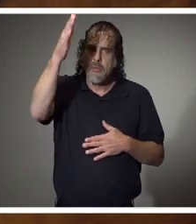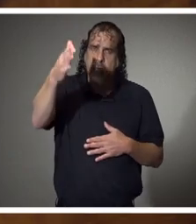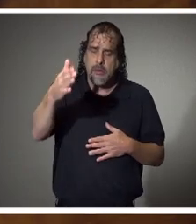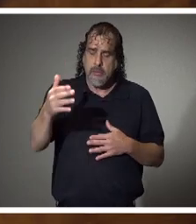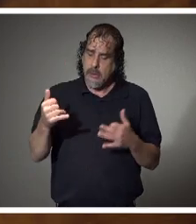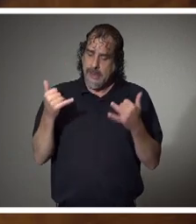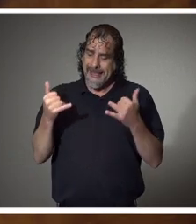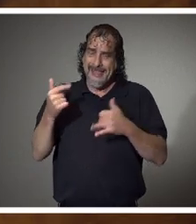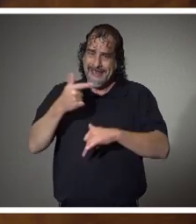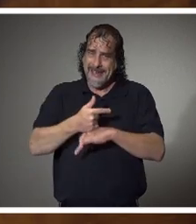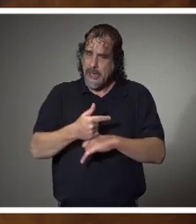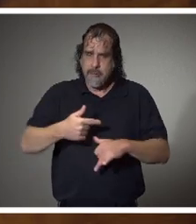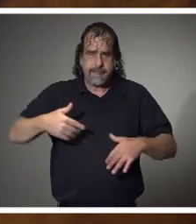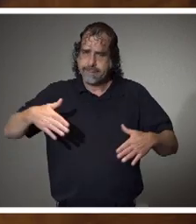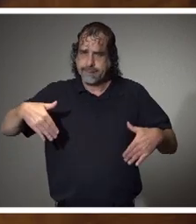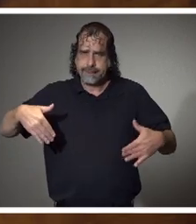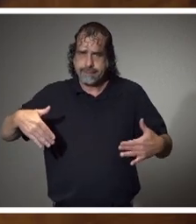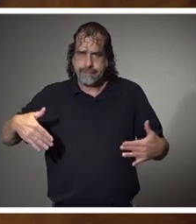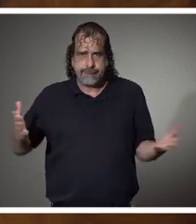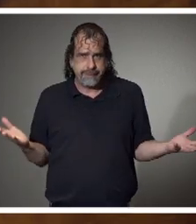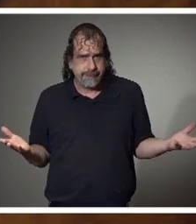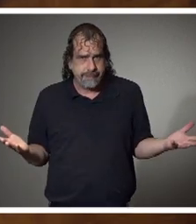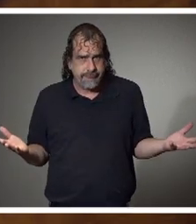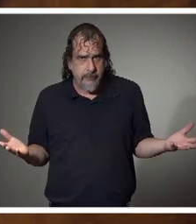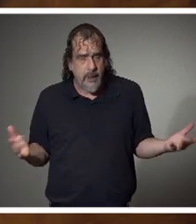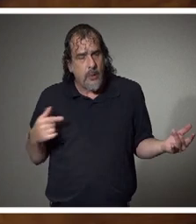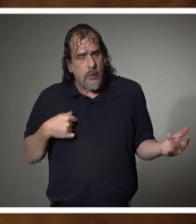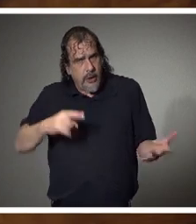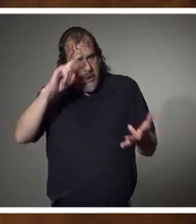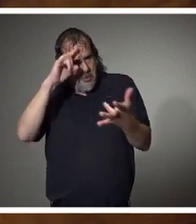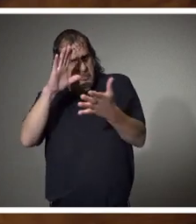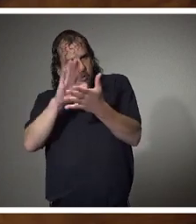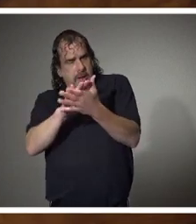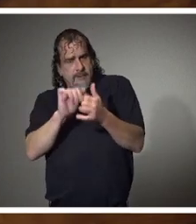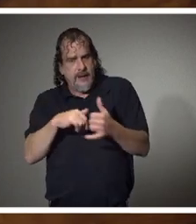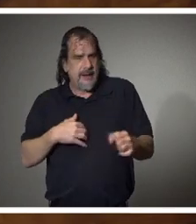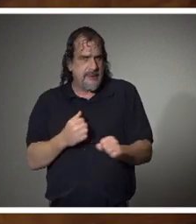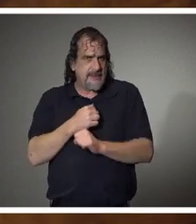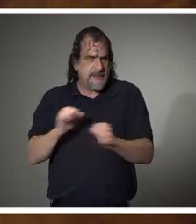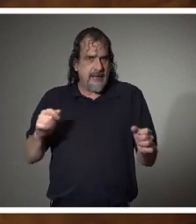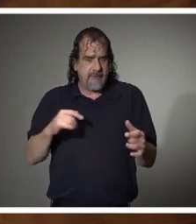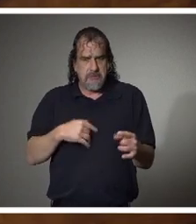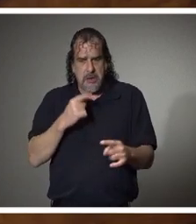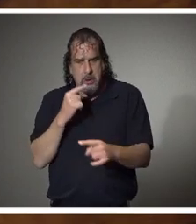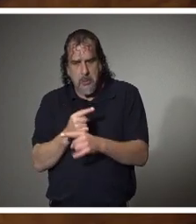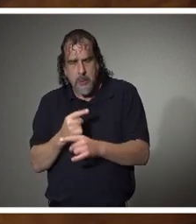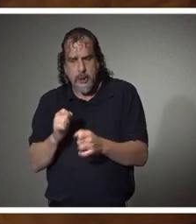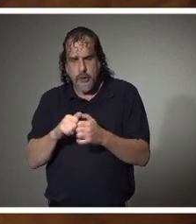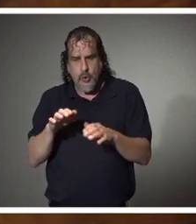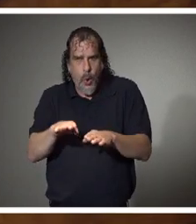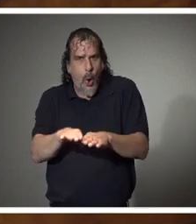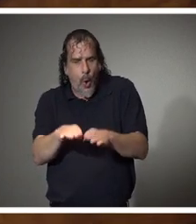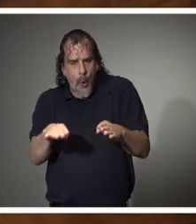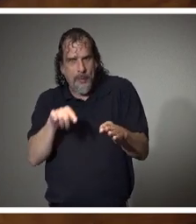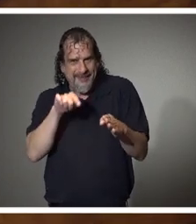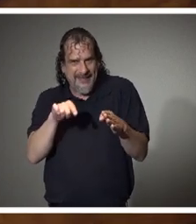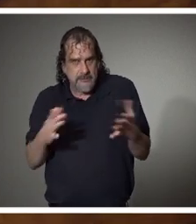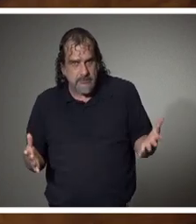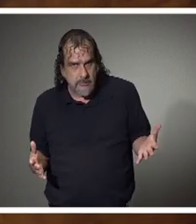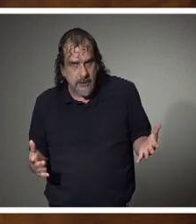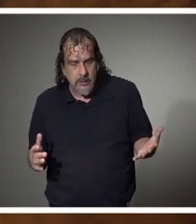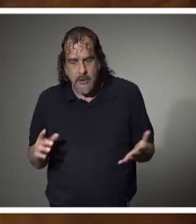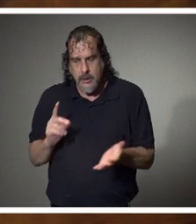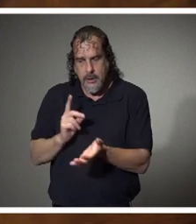Today is not that day. We believe that it is safe and appropriate to take these steps. Dr. Dobbs and our